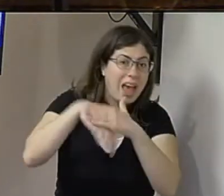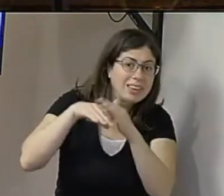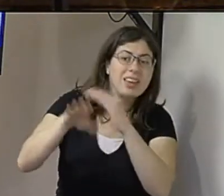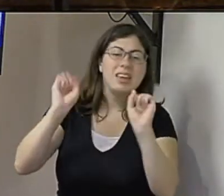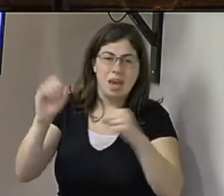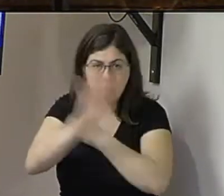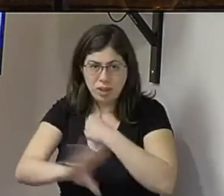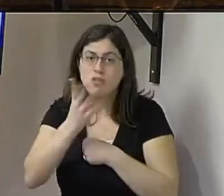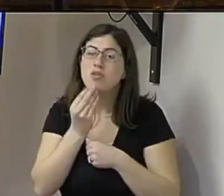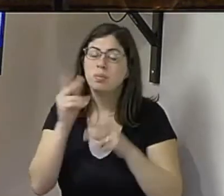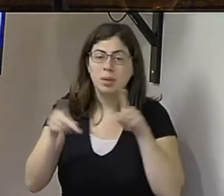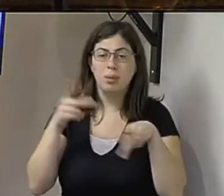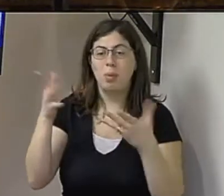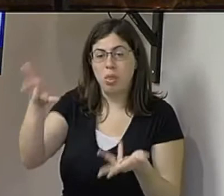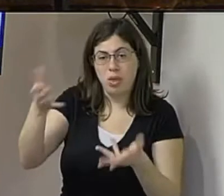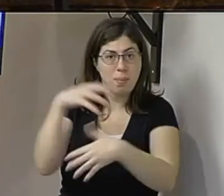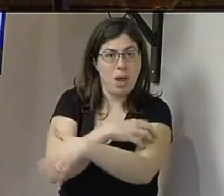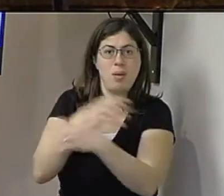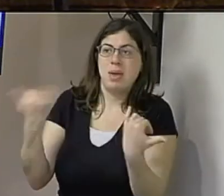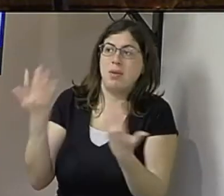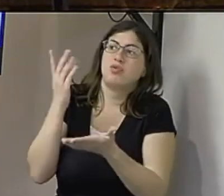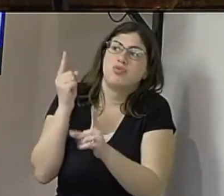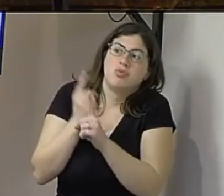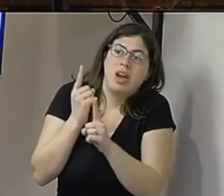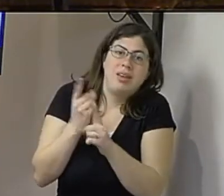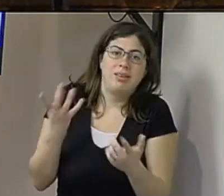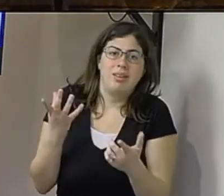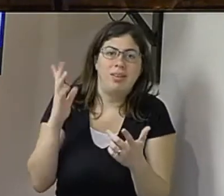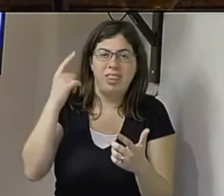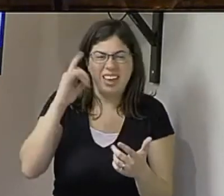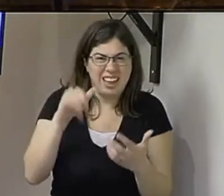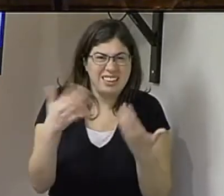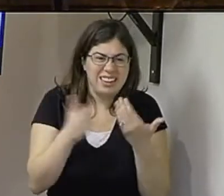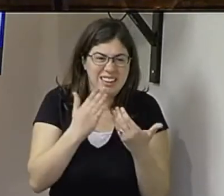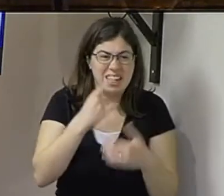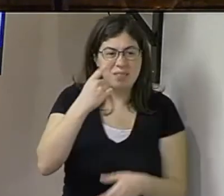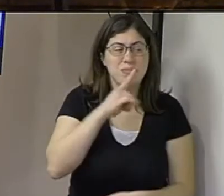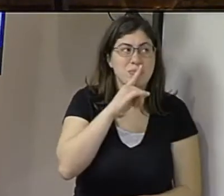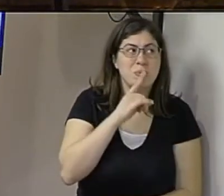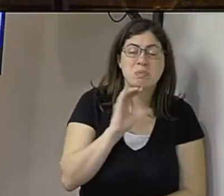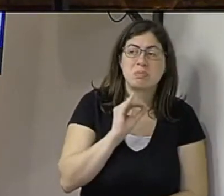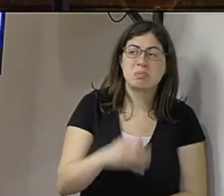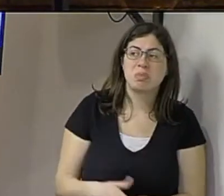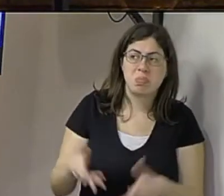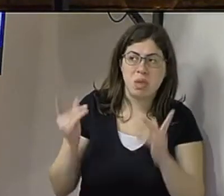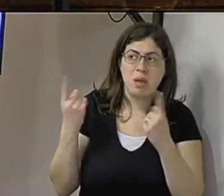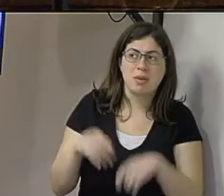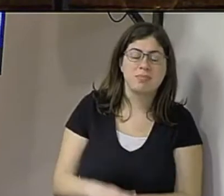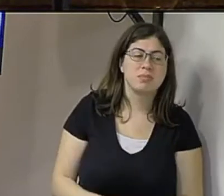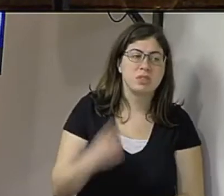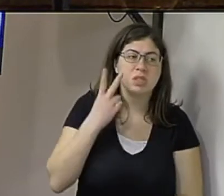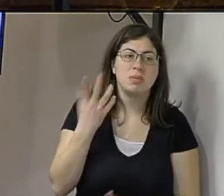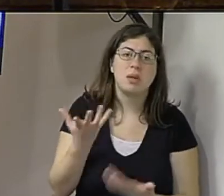to protect the Jews from this position of power. Maybe that's the right thing, right? Think of how easy that would have been for him to just not say anything and let it happen, and then see